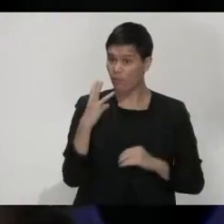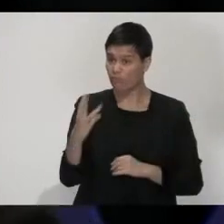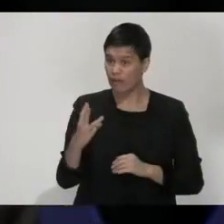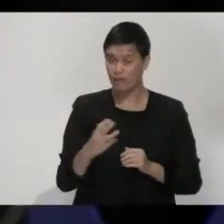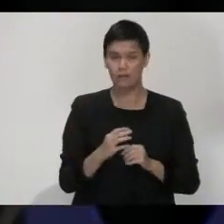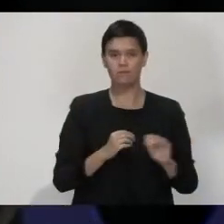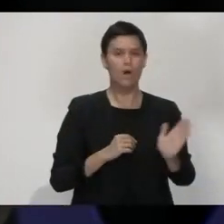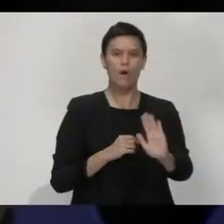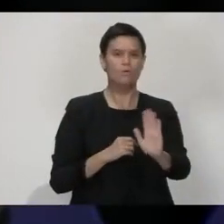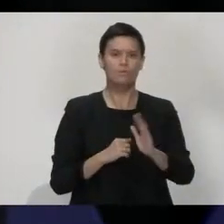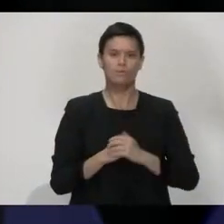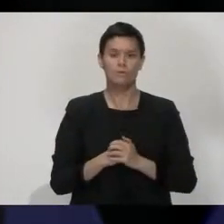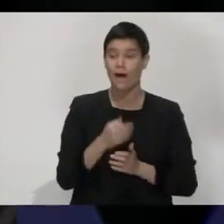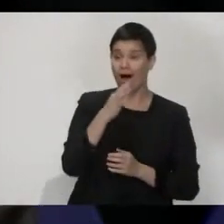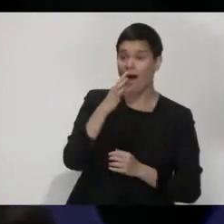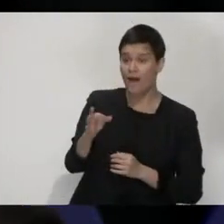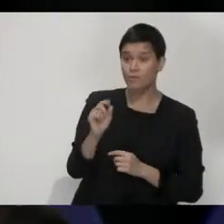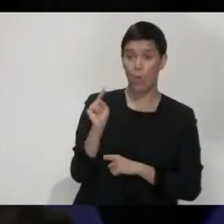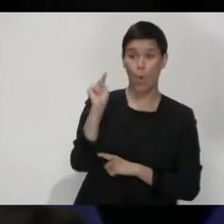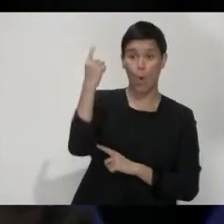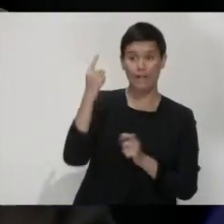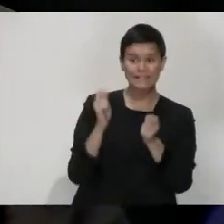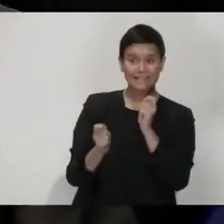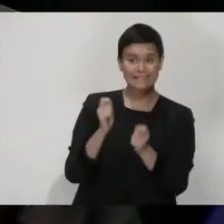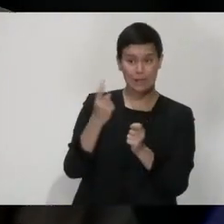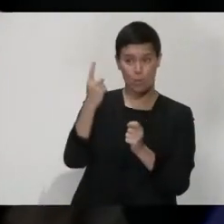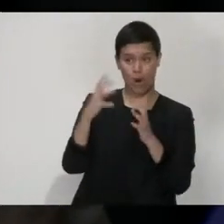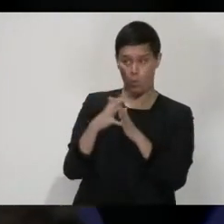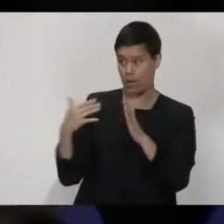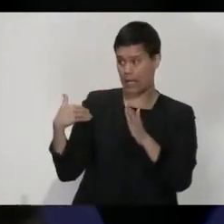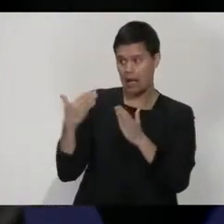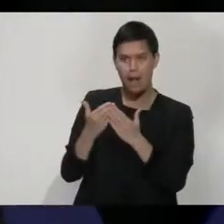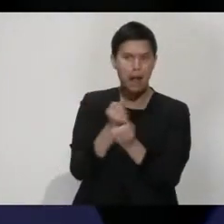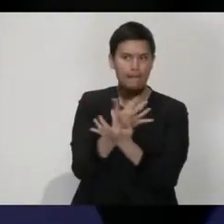how many have you done over the past week, and are you on track to meet that